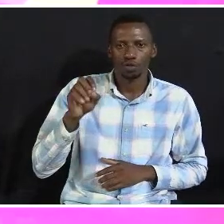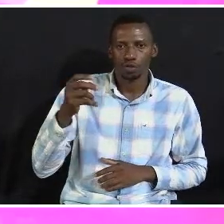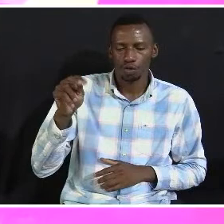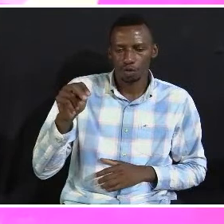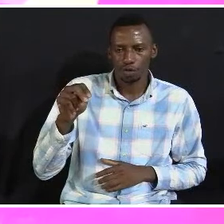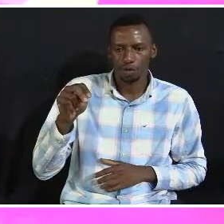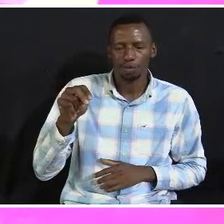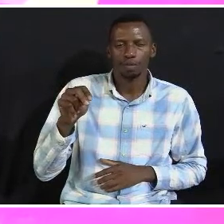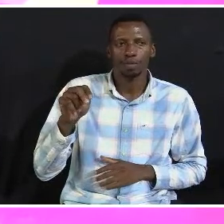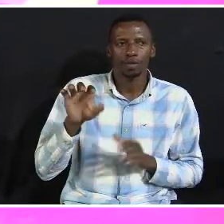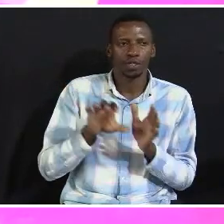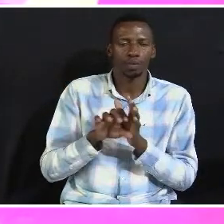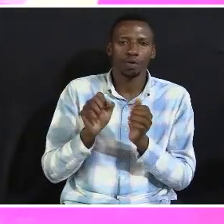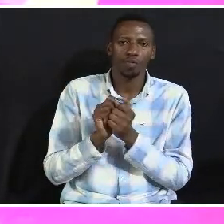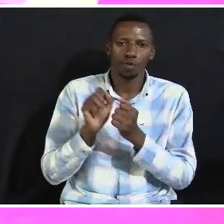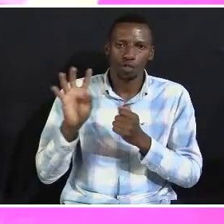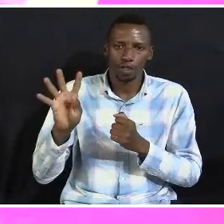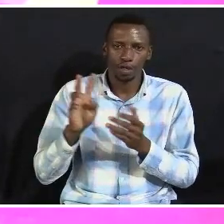the Lamb?